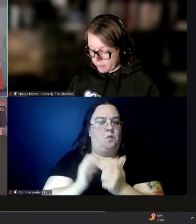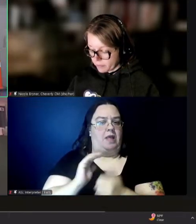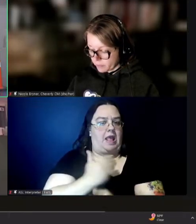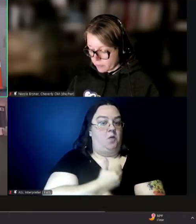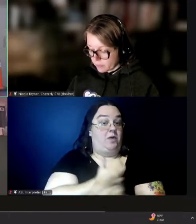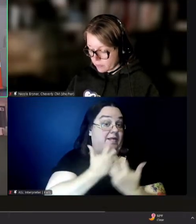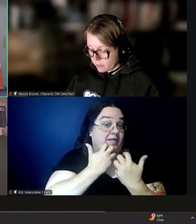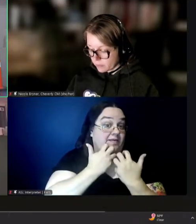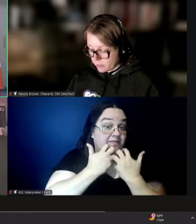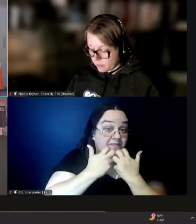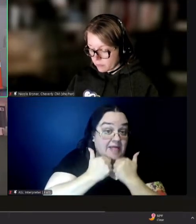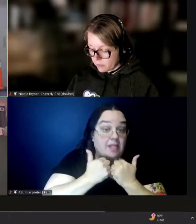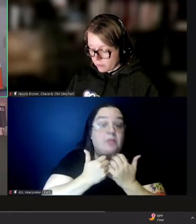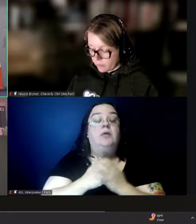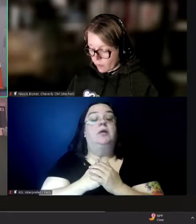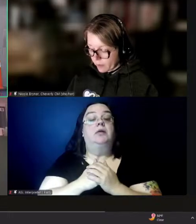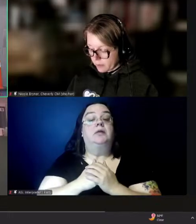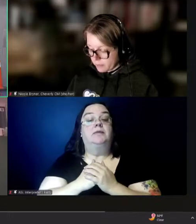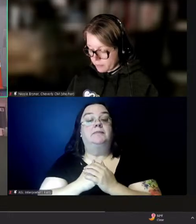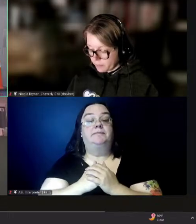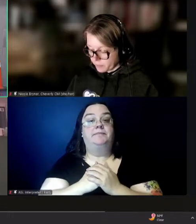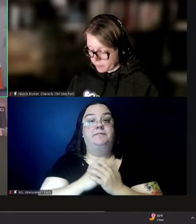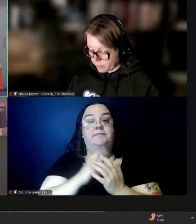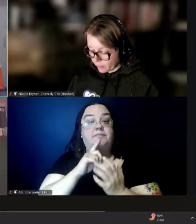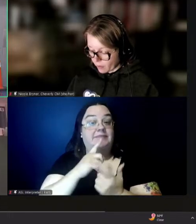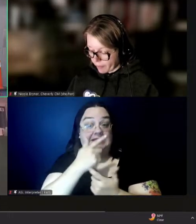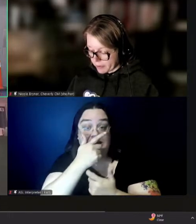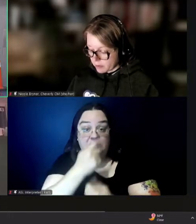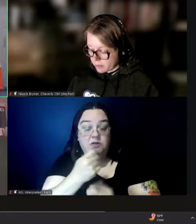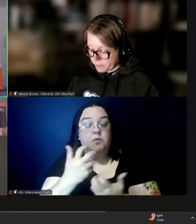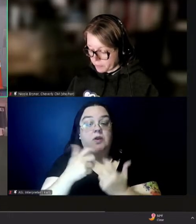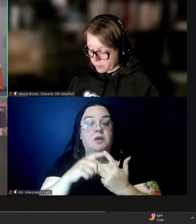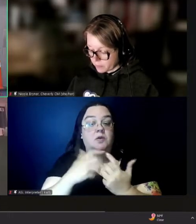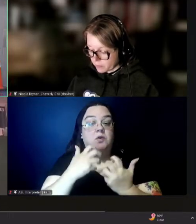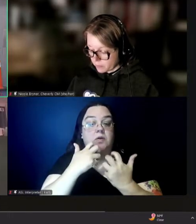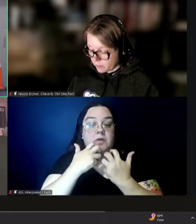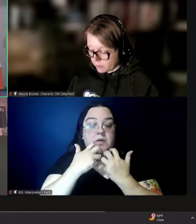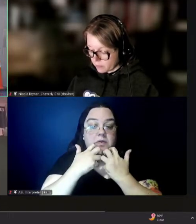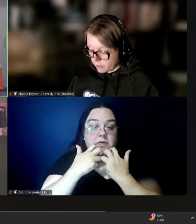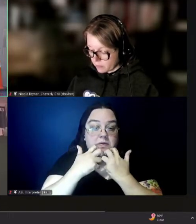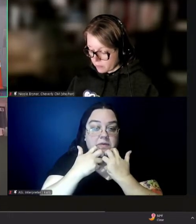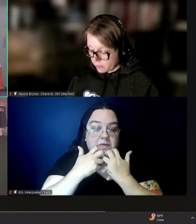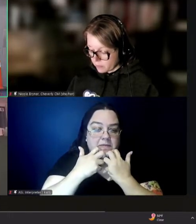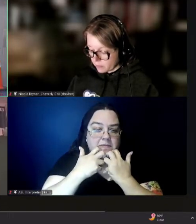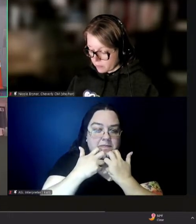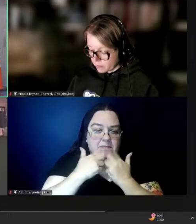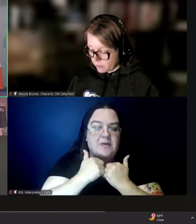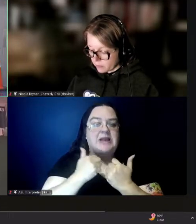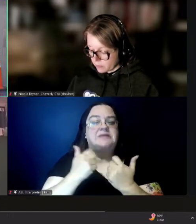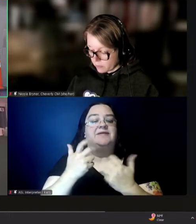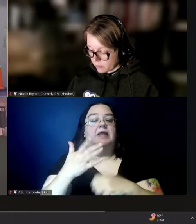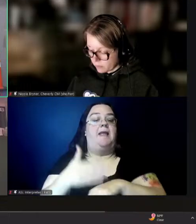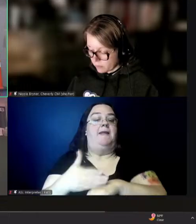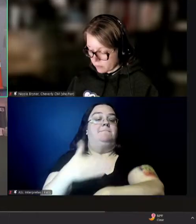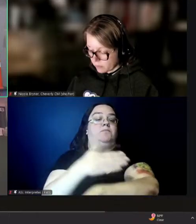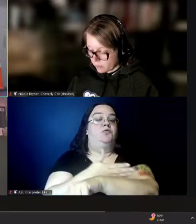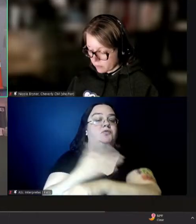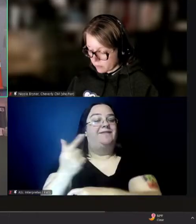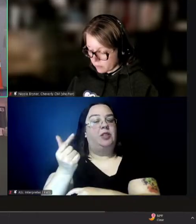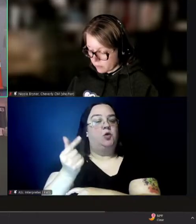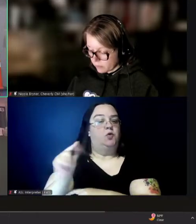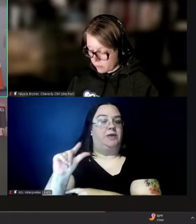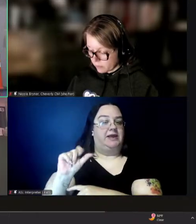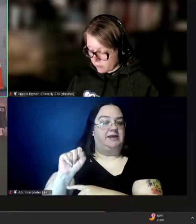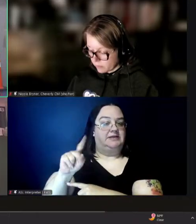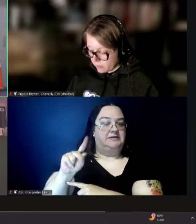we're basically interested in the preservation and improvement of green spaces, our air and water quality,